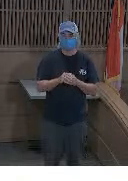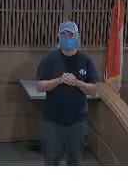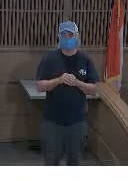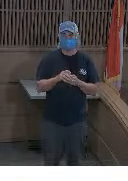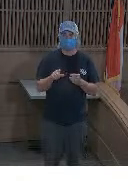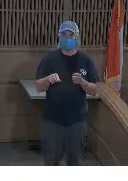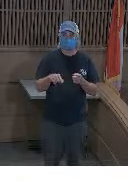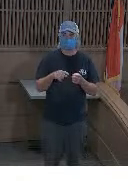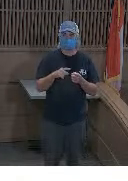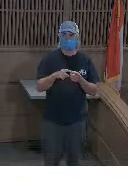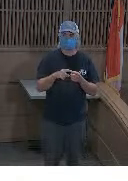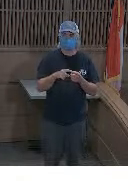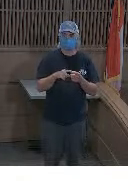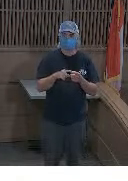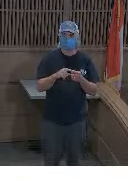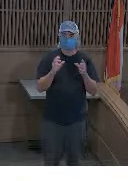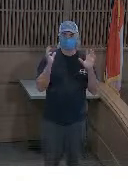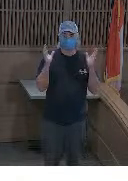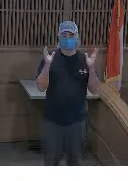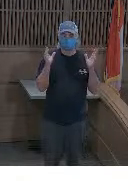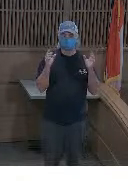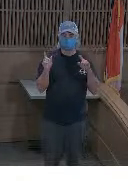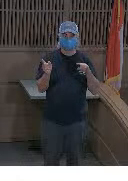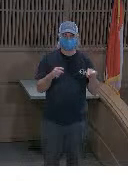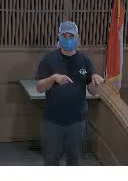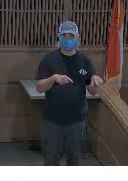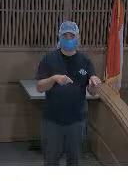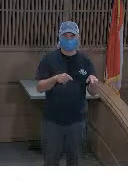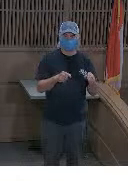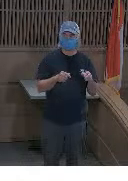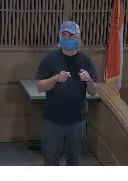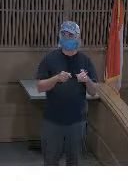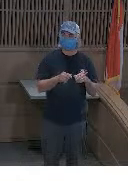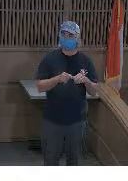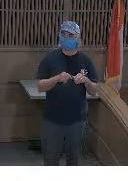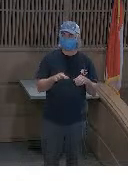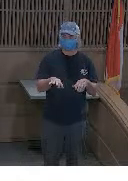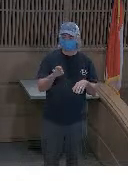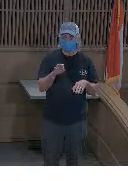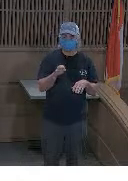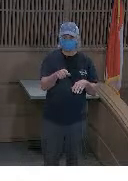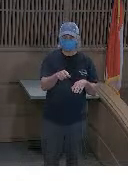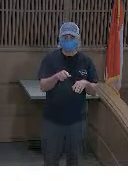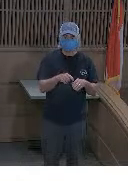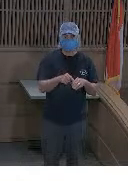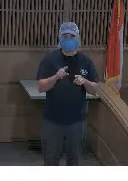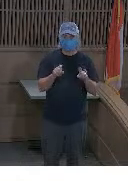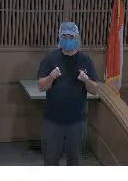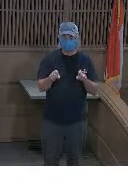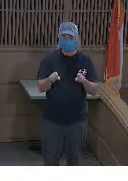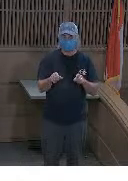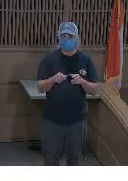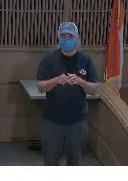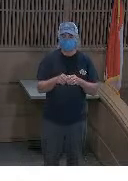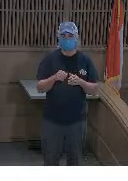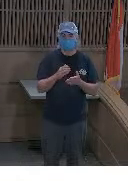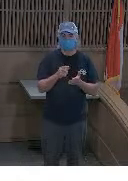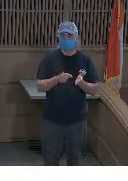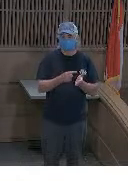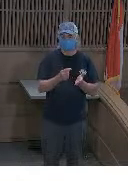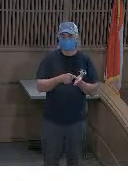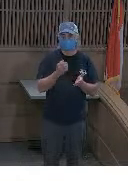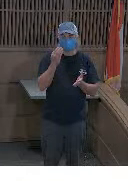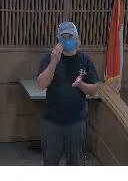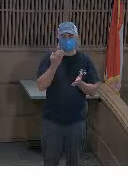When EMS come to your house, we come to the house and the law enforcement. Many times they come in, we ask them questions. Sometimes they know before they get there this